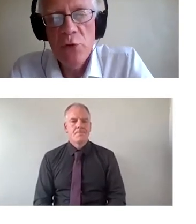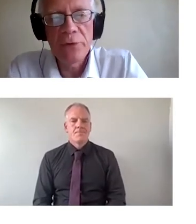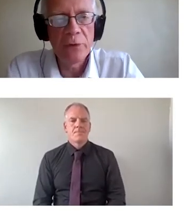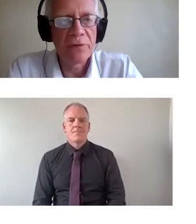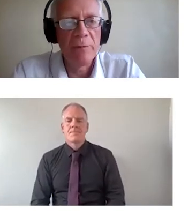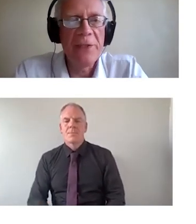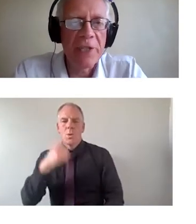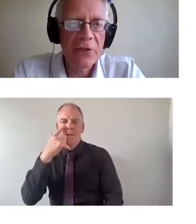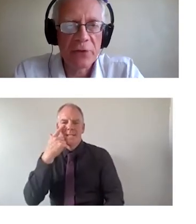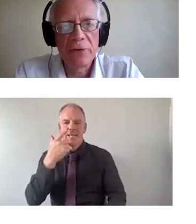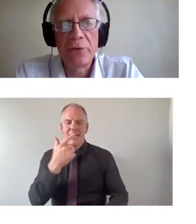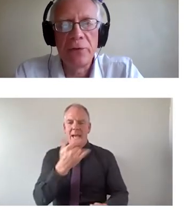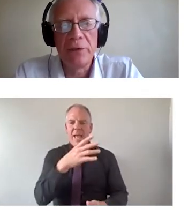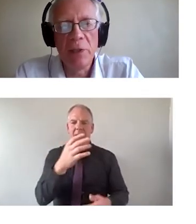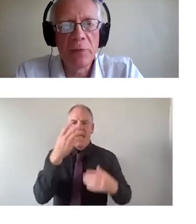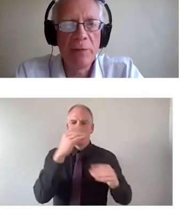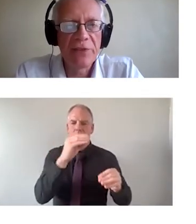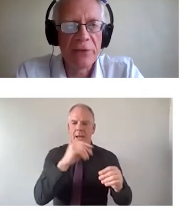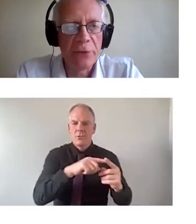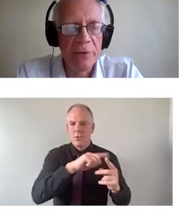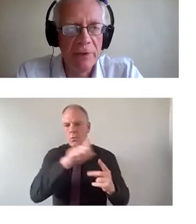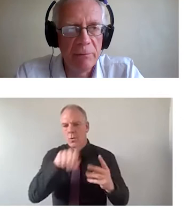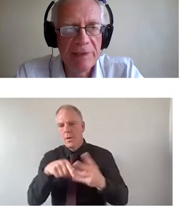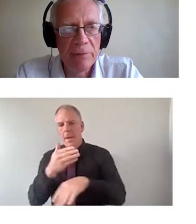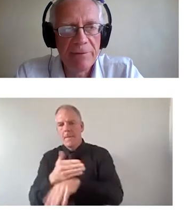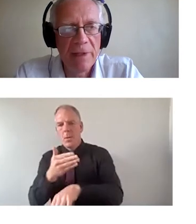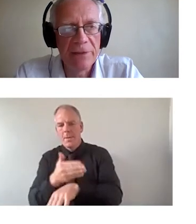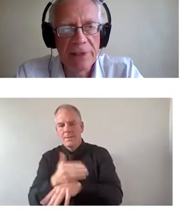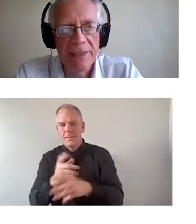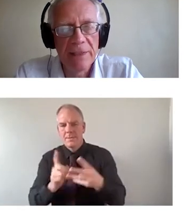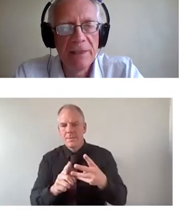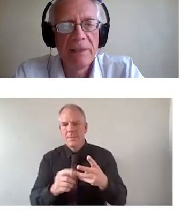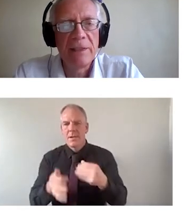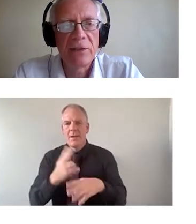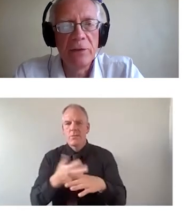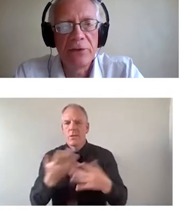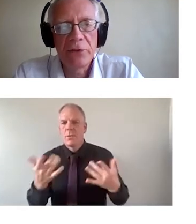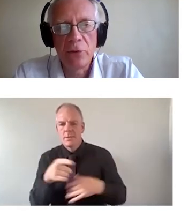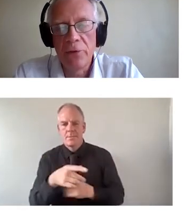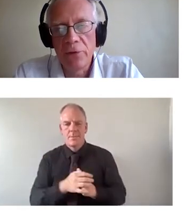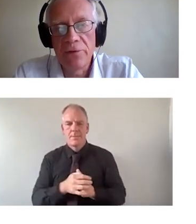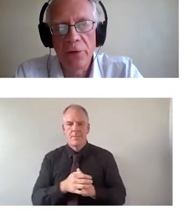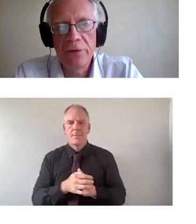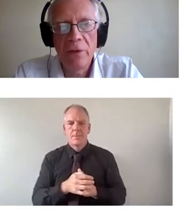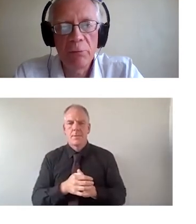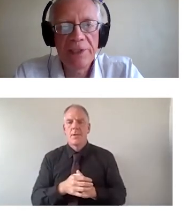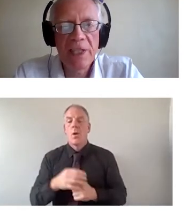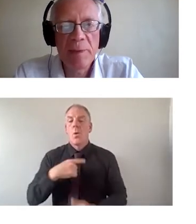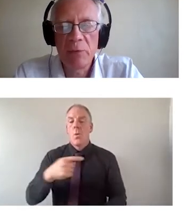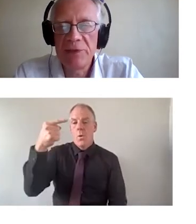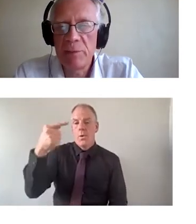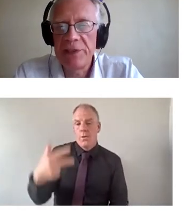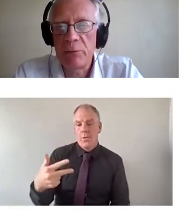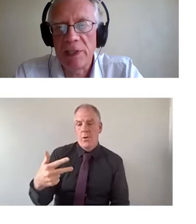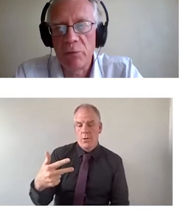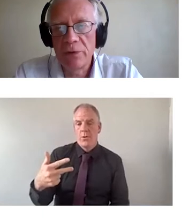we moved, you know, from education to the employment statute, we found again that just over a third of the working age